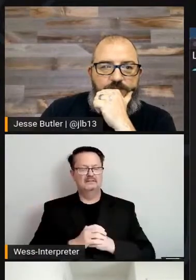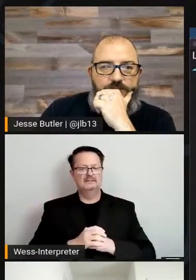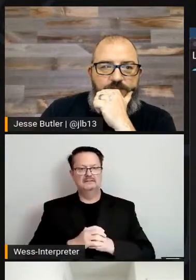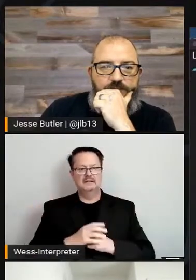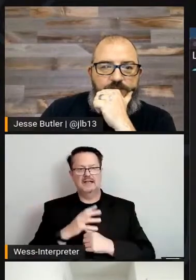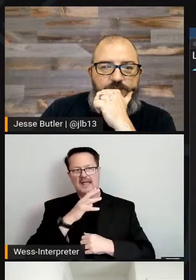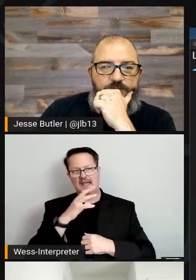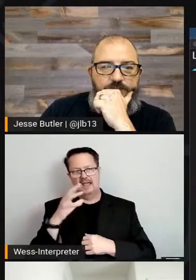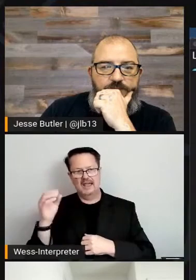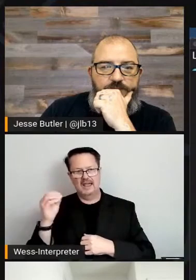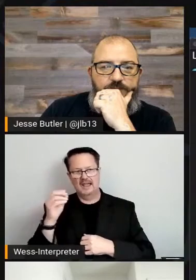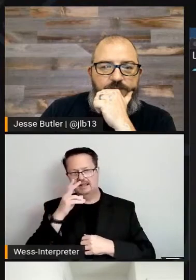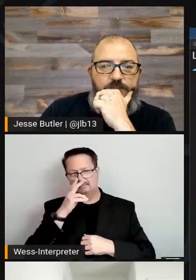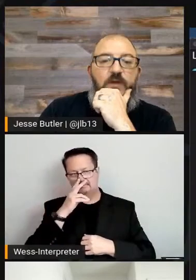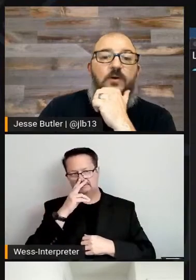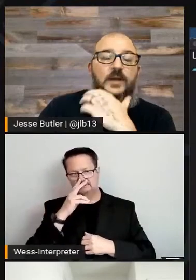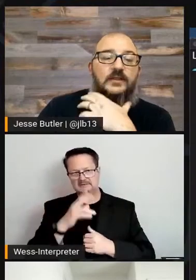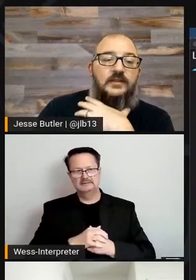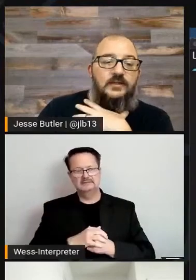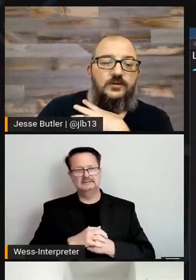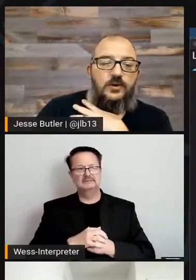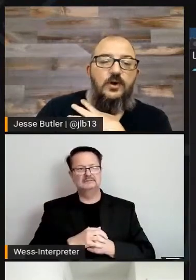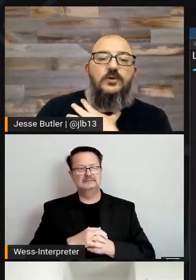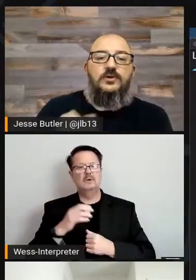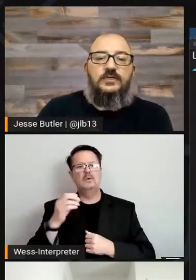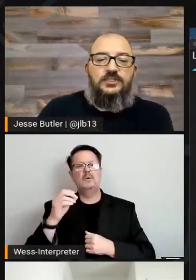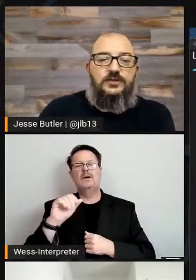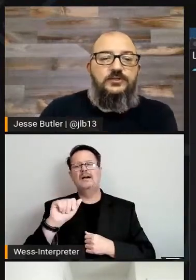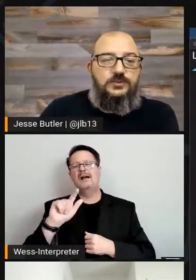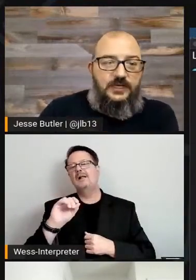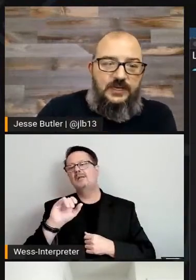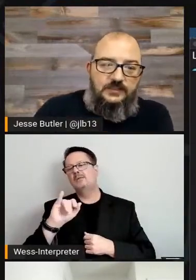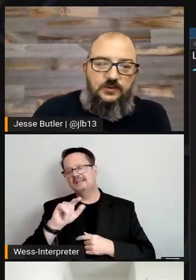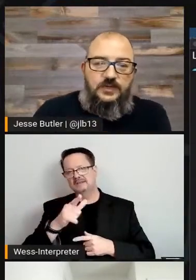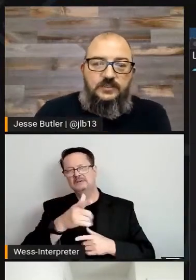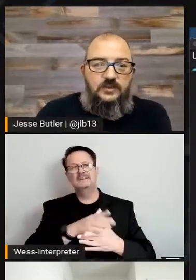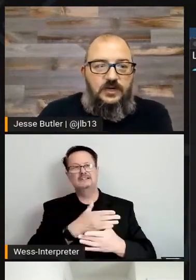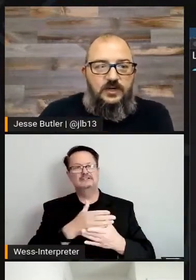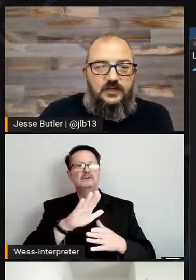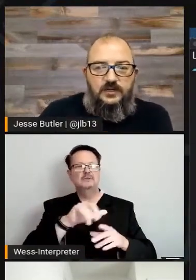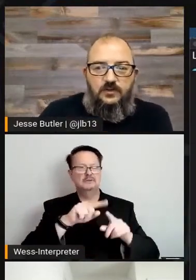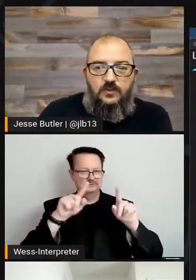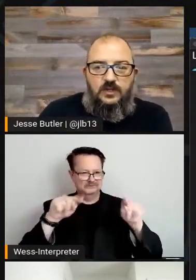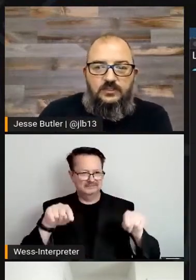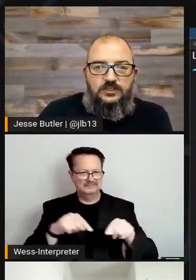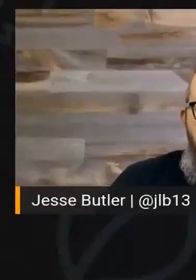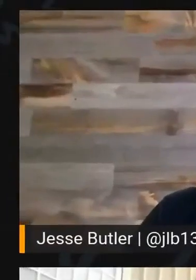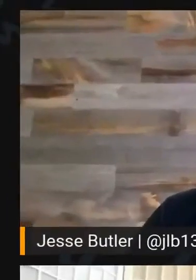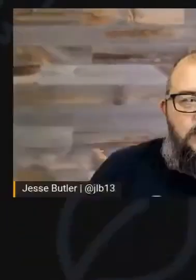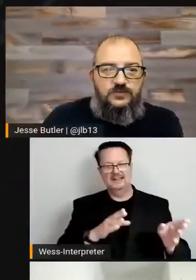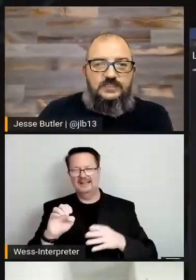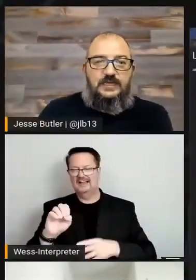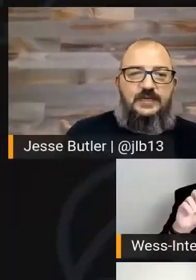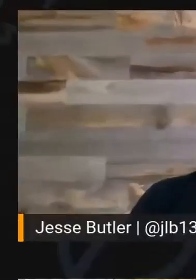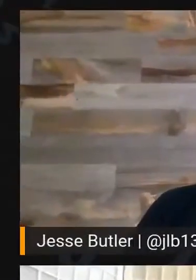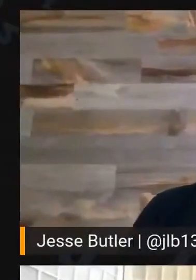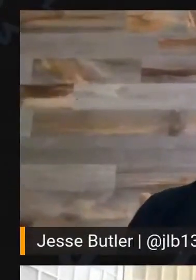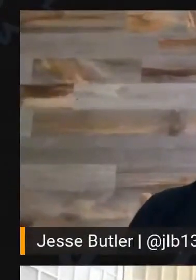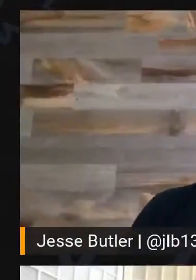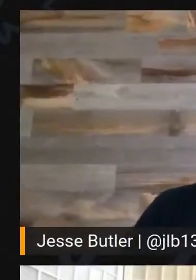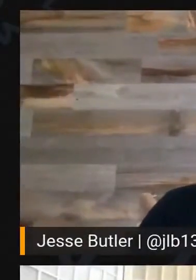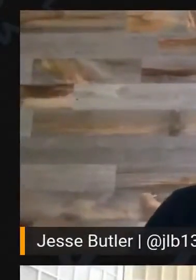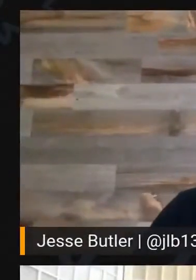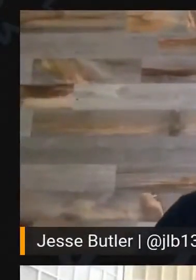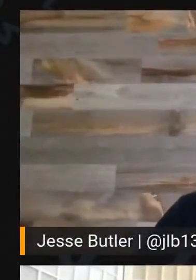and let's see. Oh, Alalita, you're going to share your screen. Yes. Okay. So Eric will unshare yours for a second.